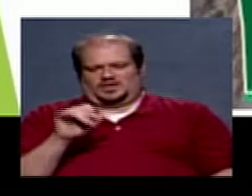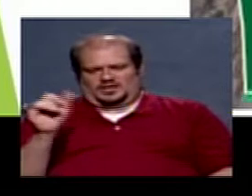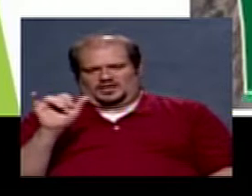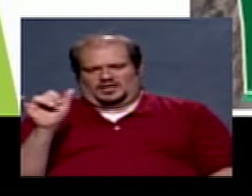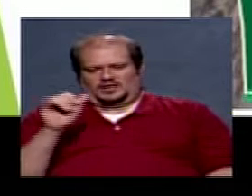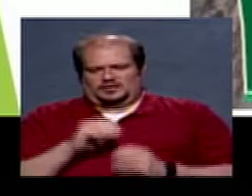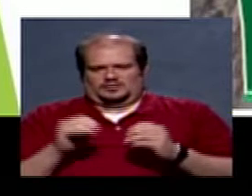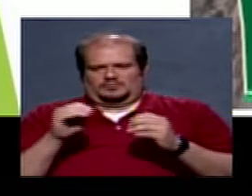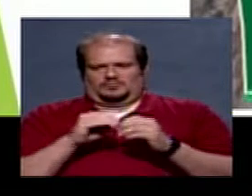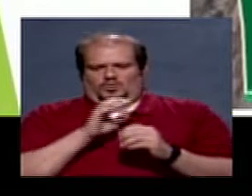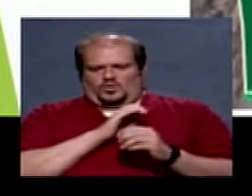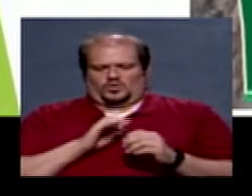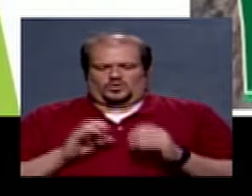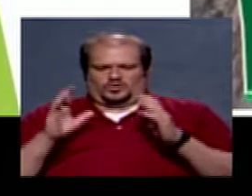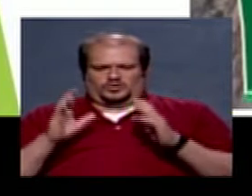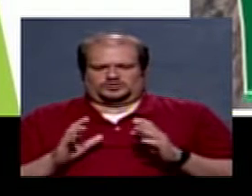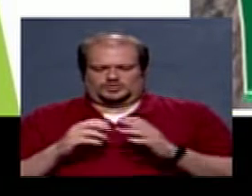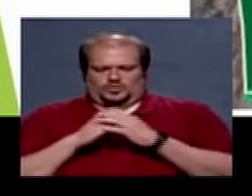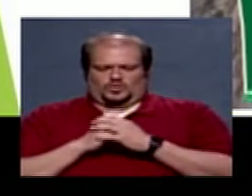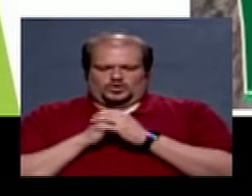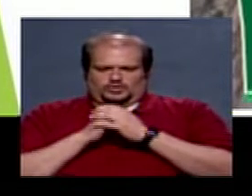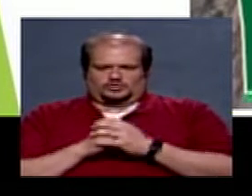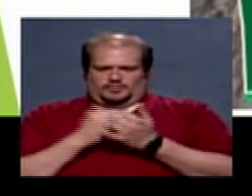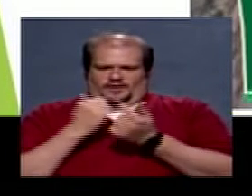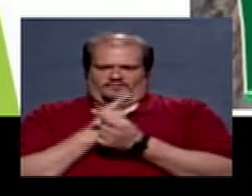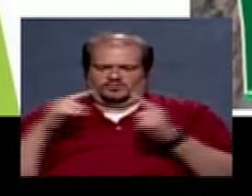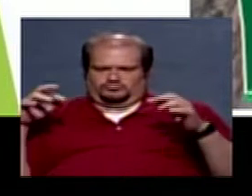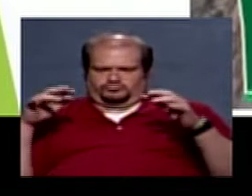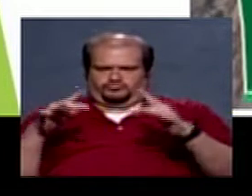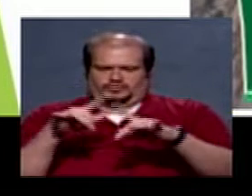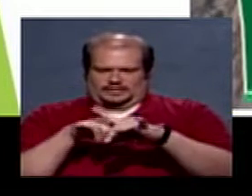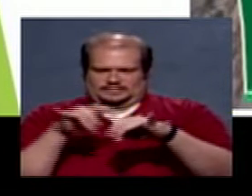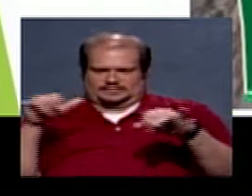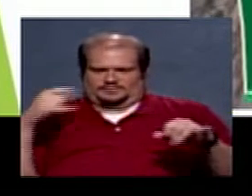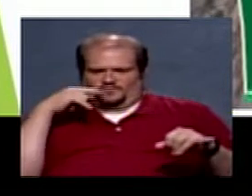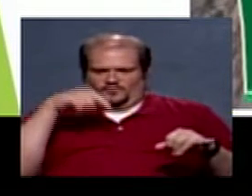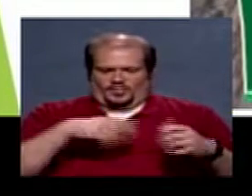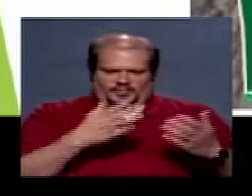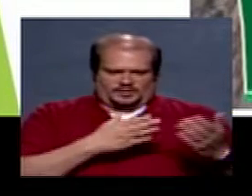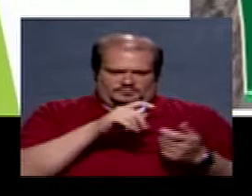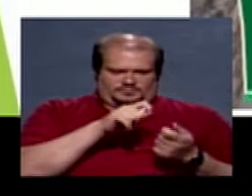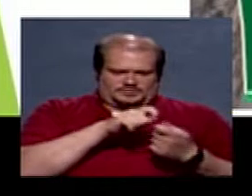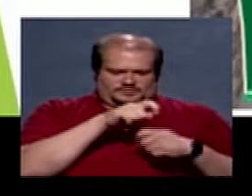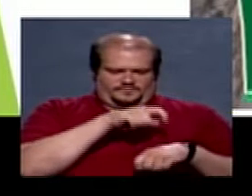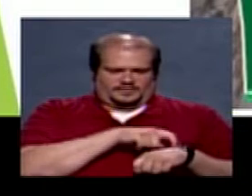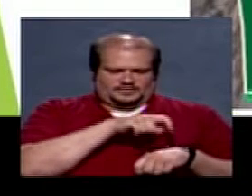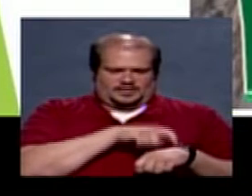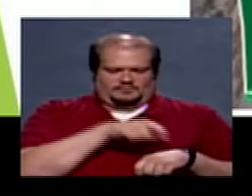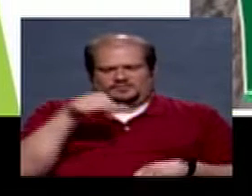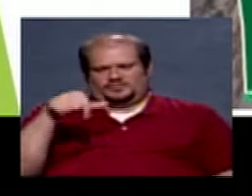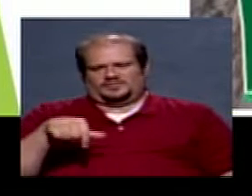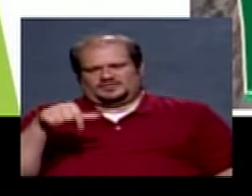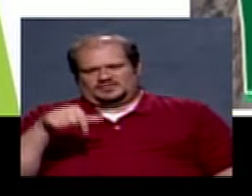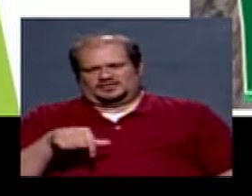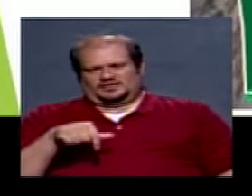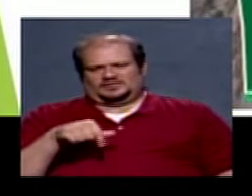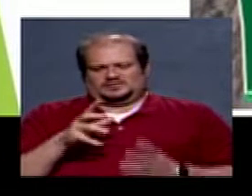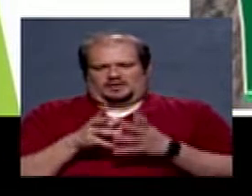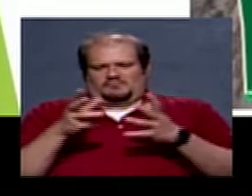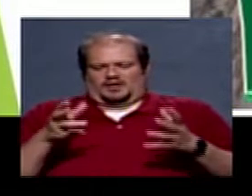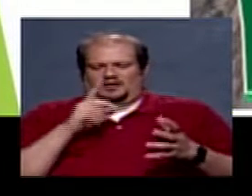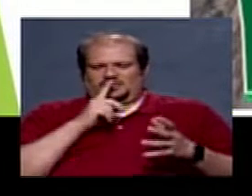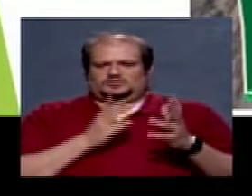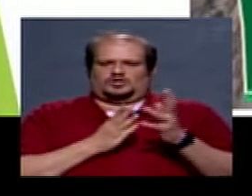more Christian worship where everybody's coming for this service at this time, this volume